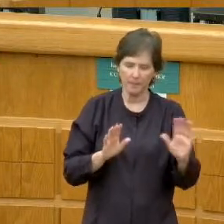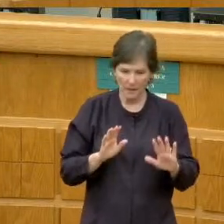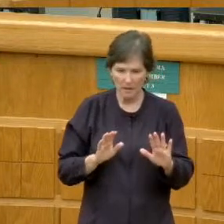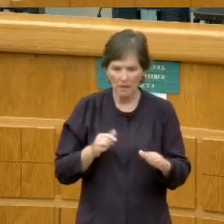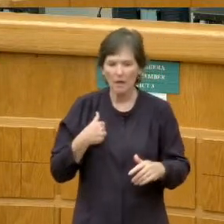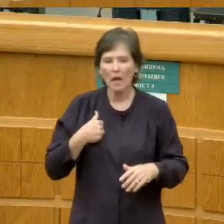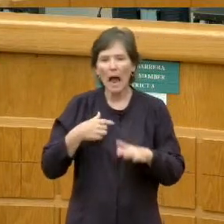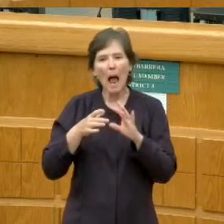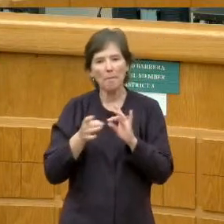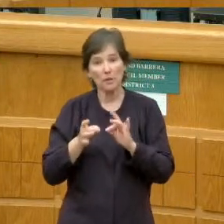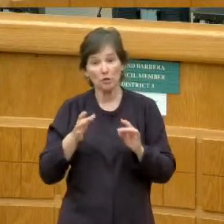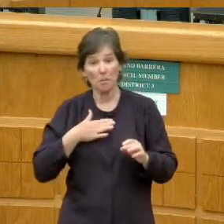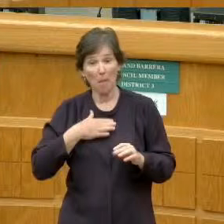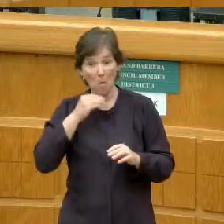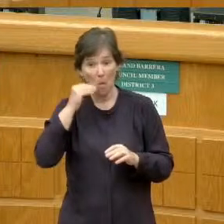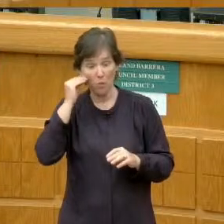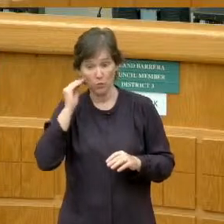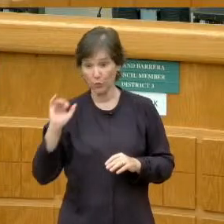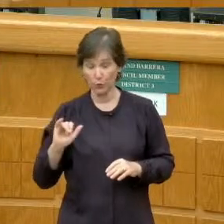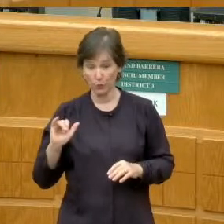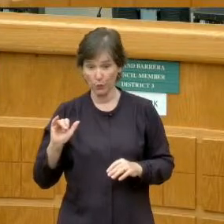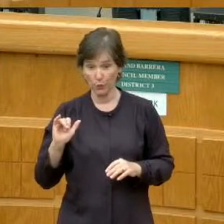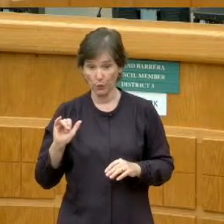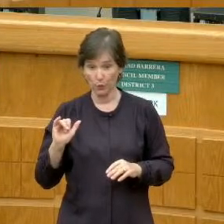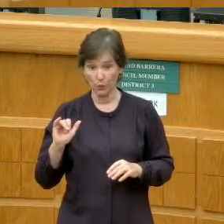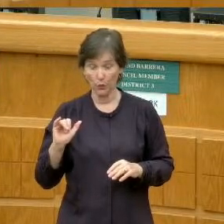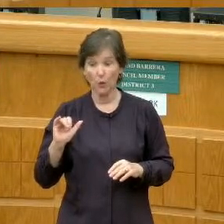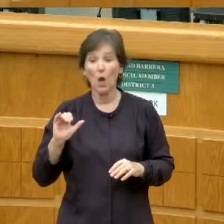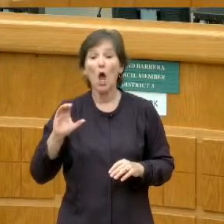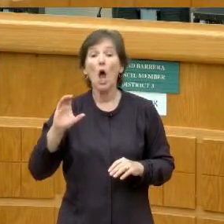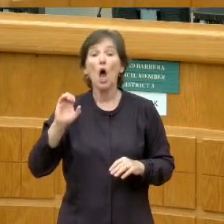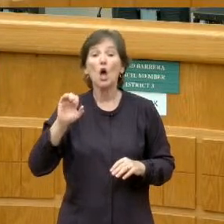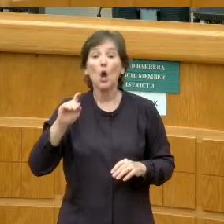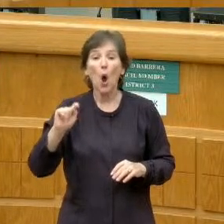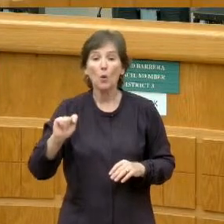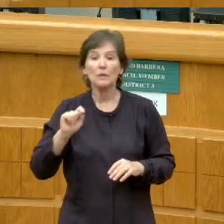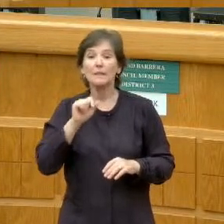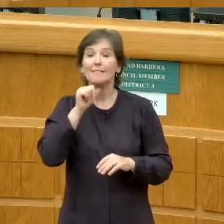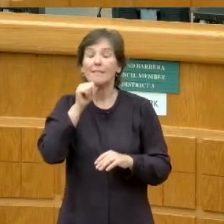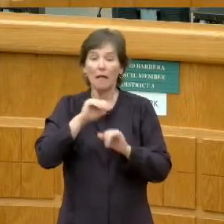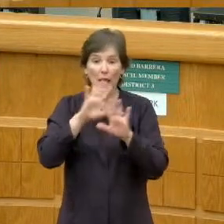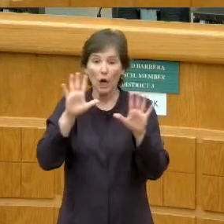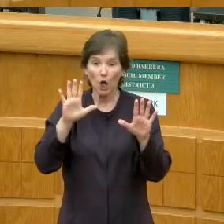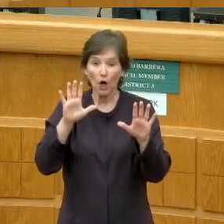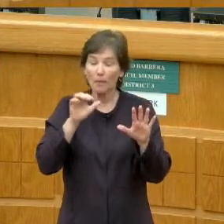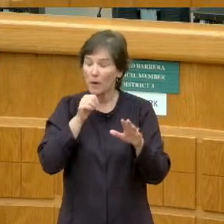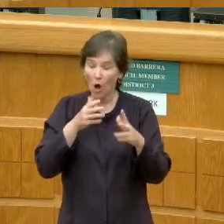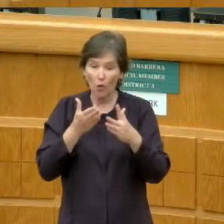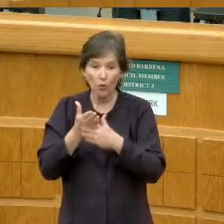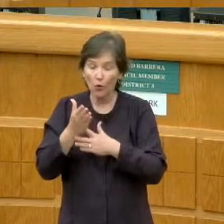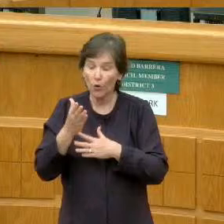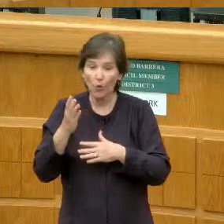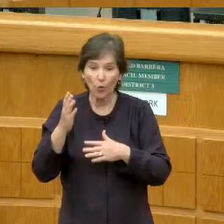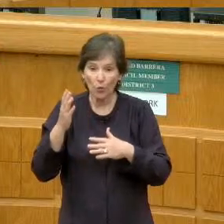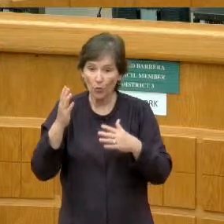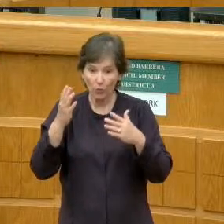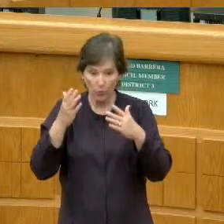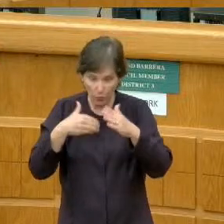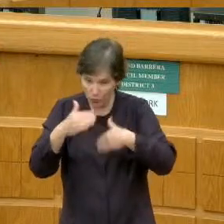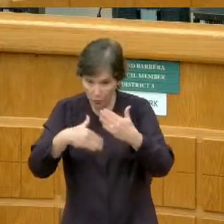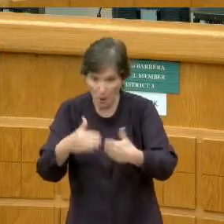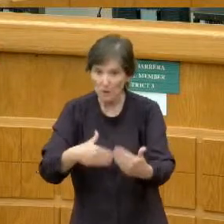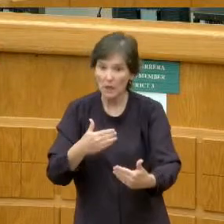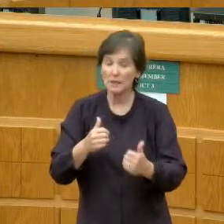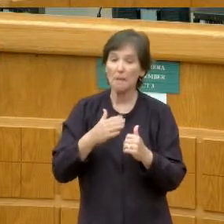is still not clear. Let me say that again. The coast is still not clear. And I have